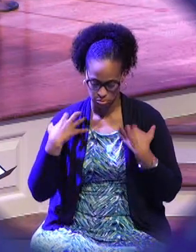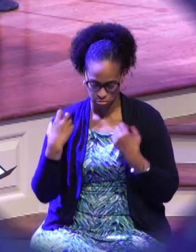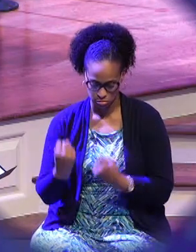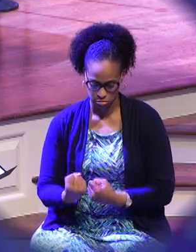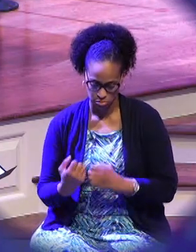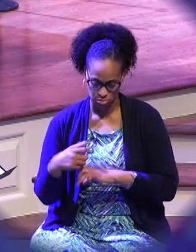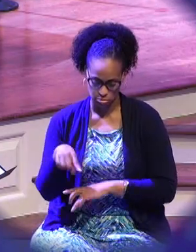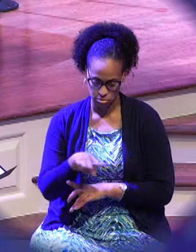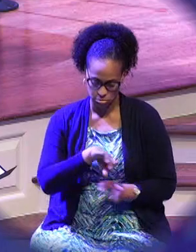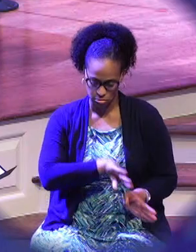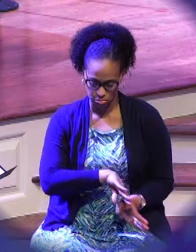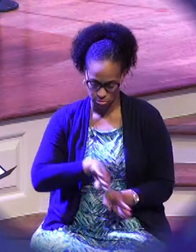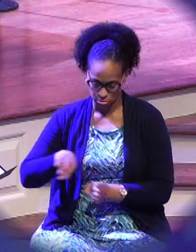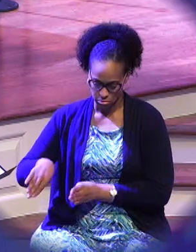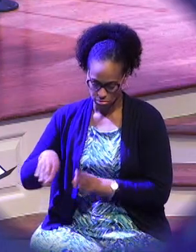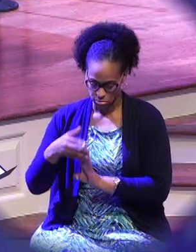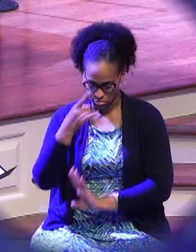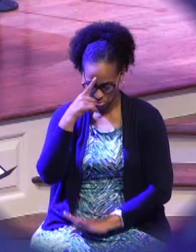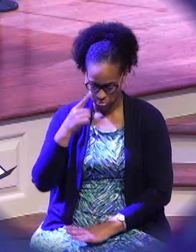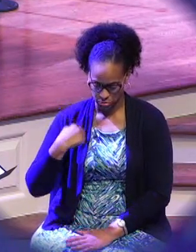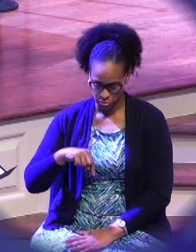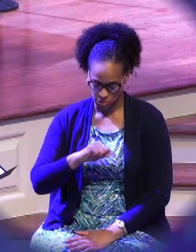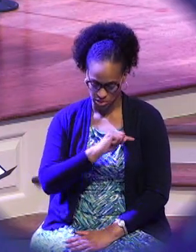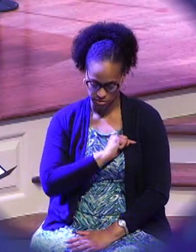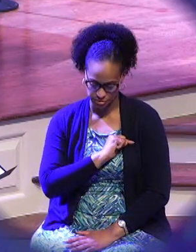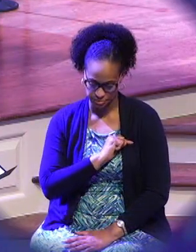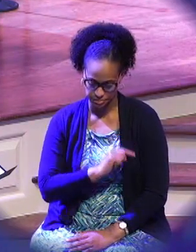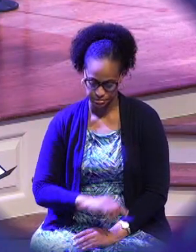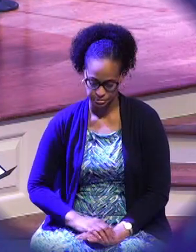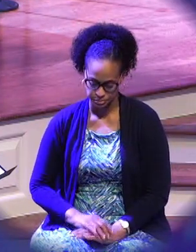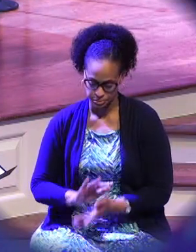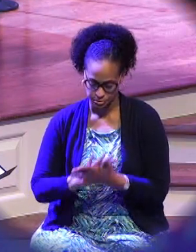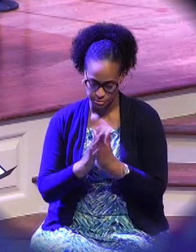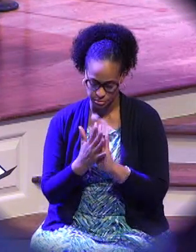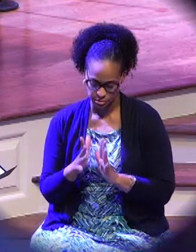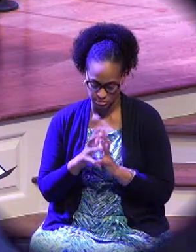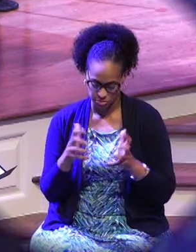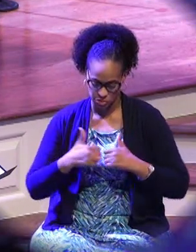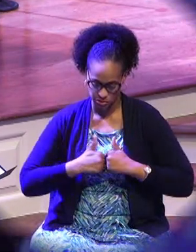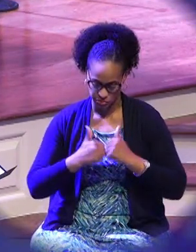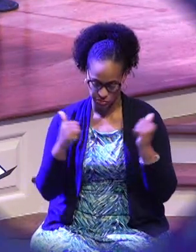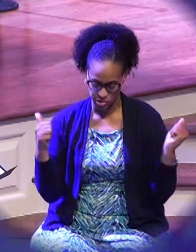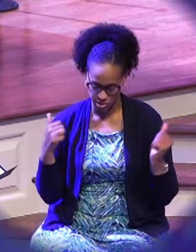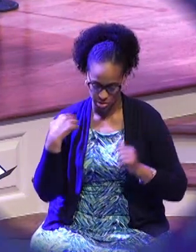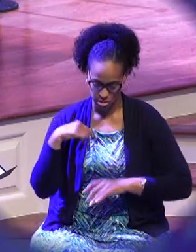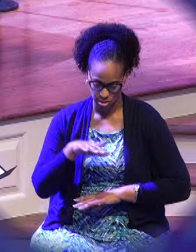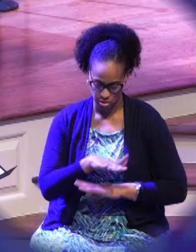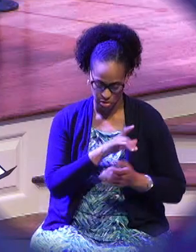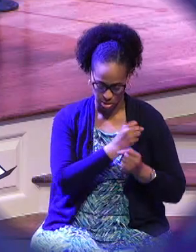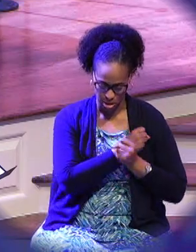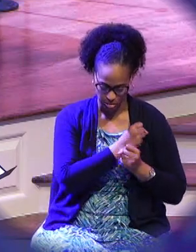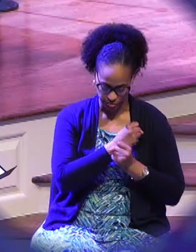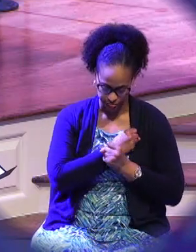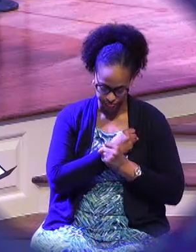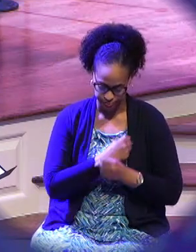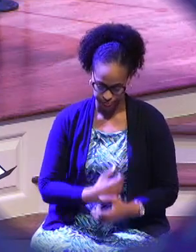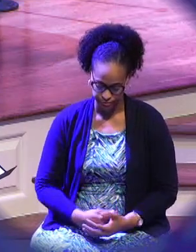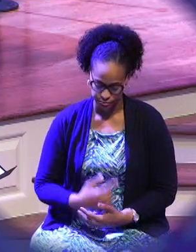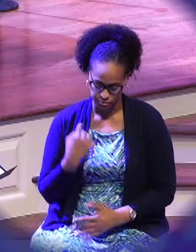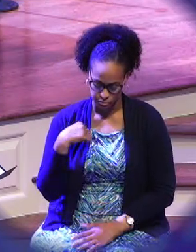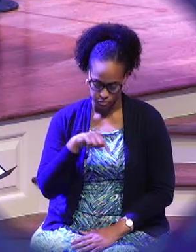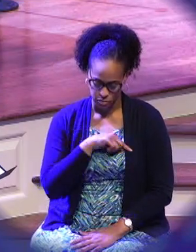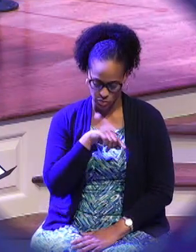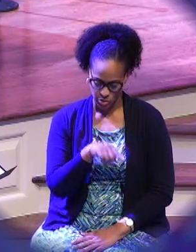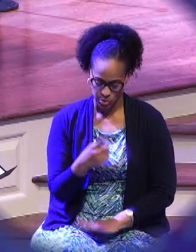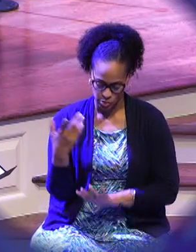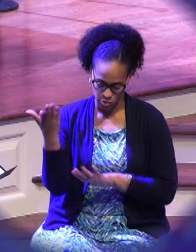that aside on our behalf, becoming so vulnerable and weak in your love that we put you